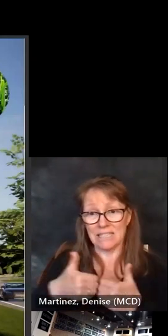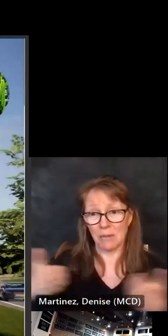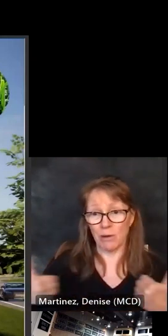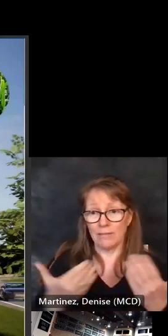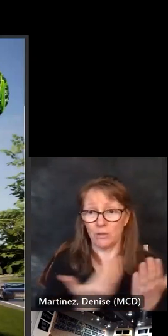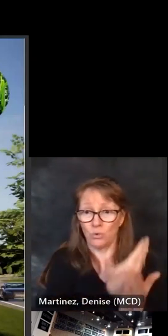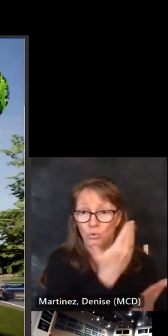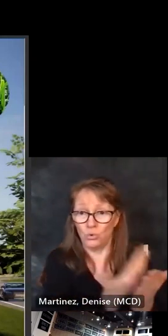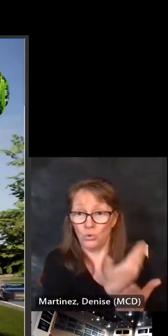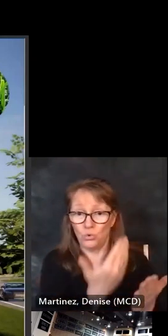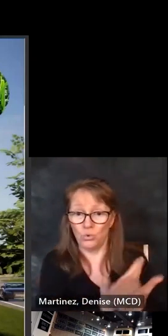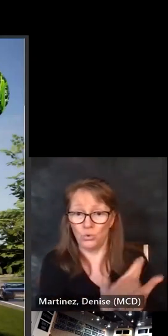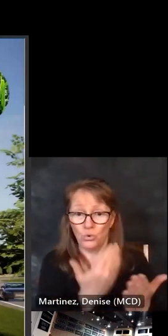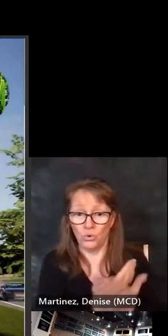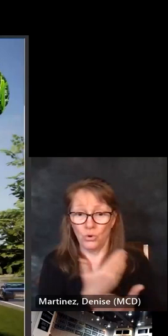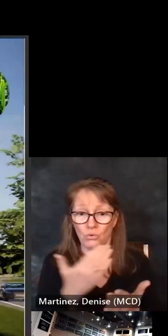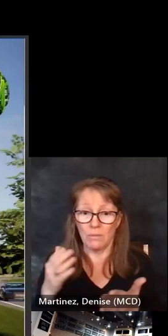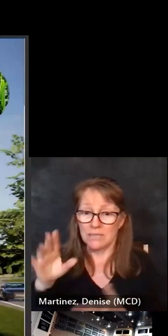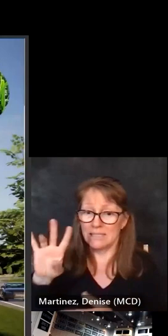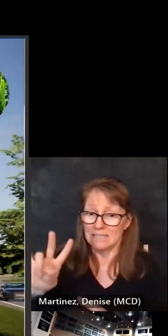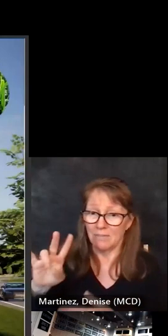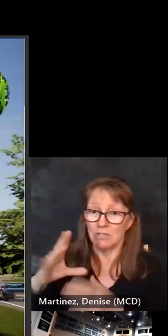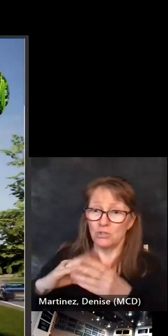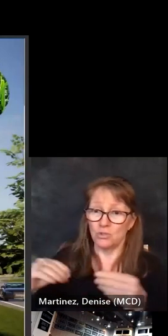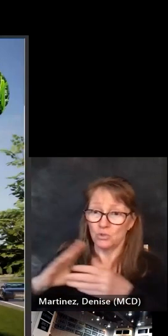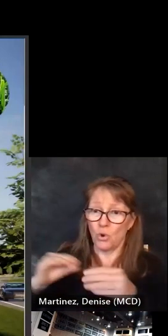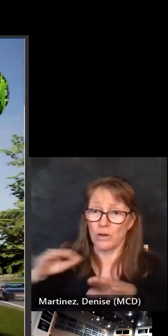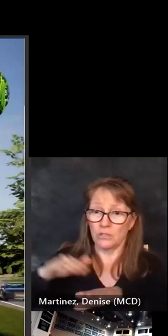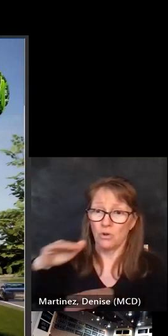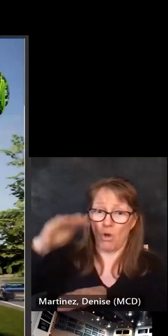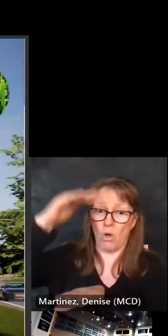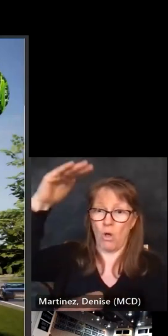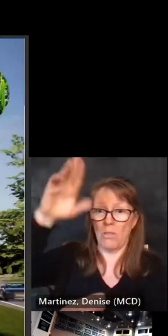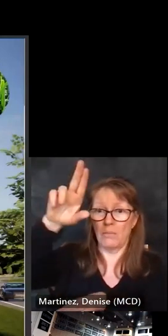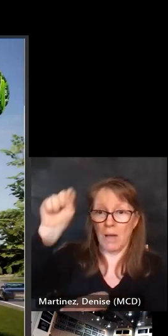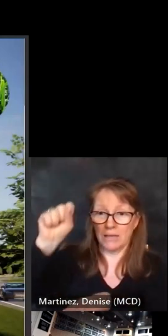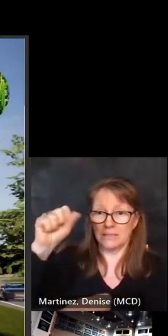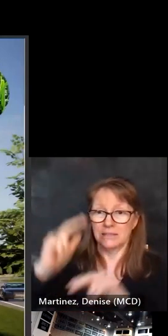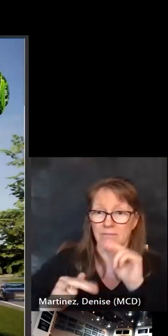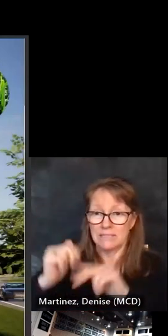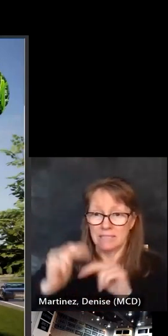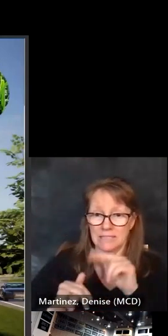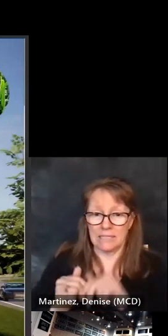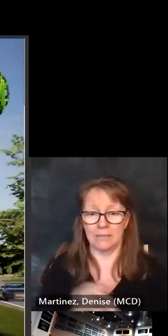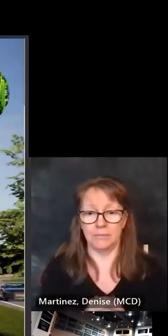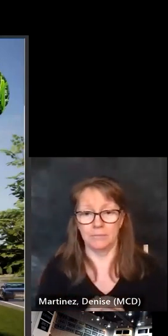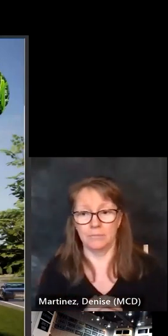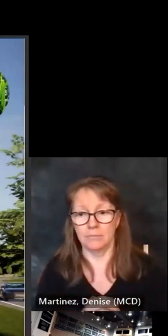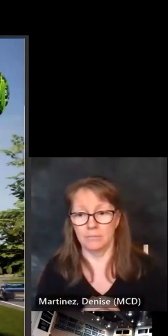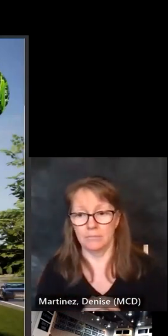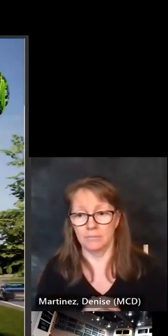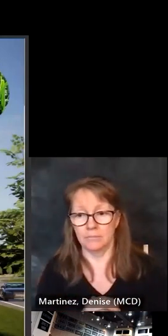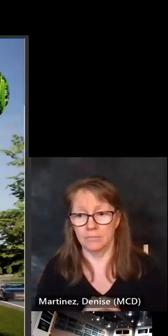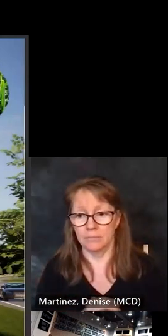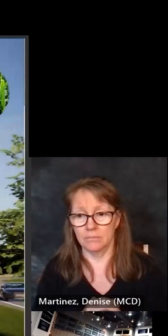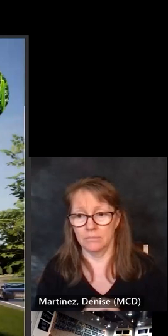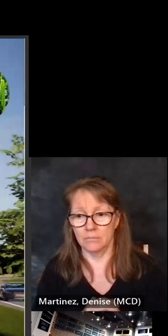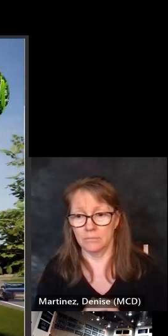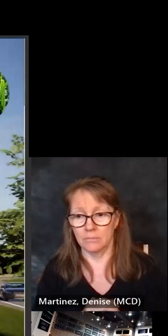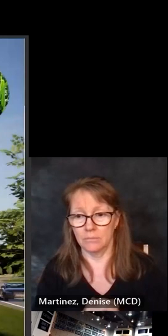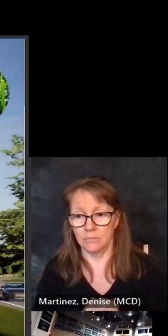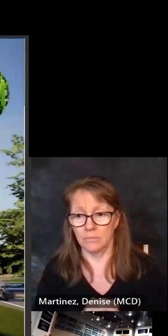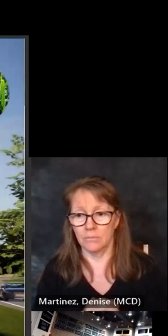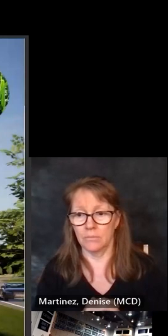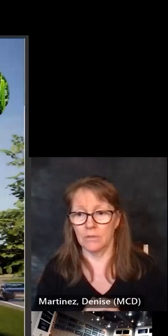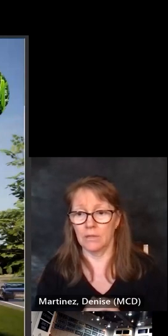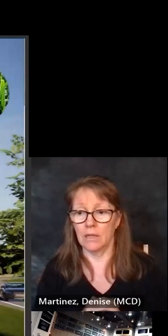the looming 7-story tall bus facility. In my personal hope, this backside might give rise to needed blue